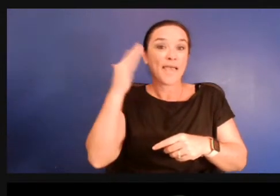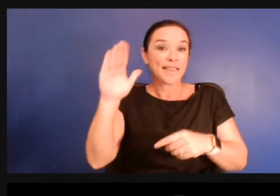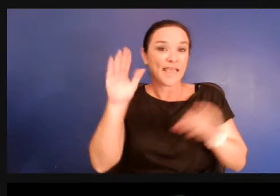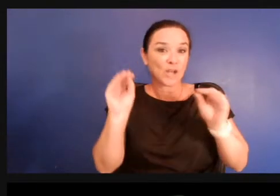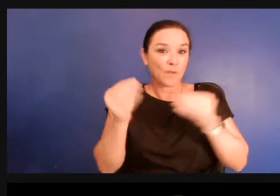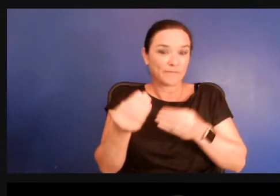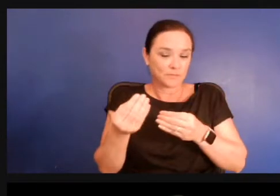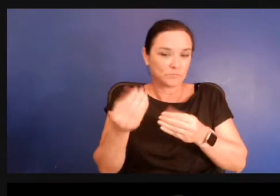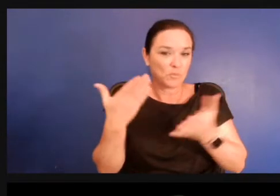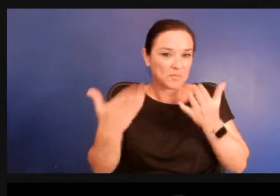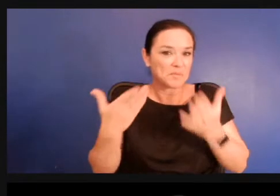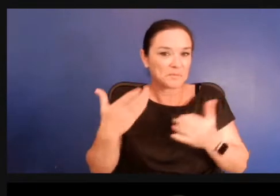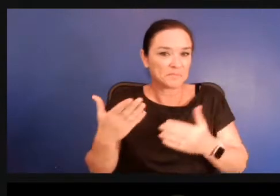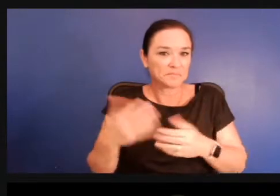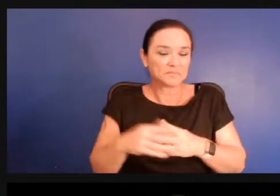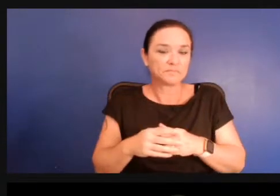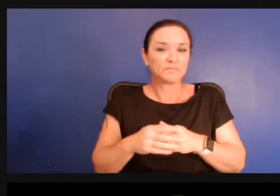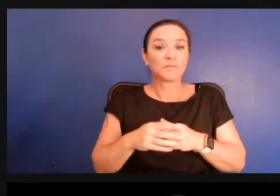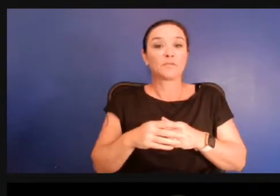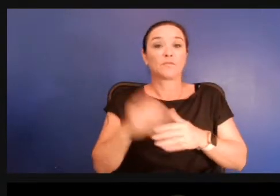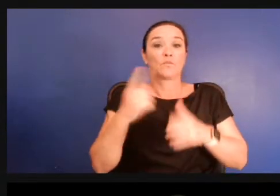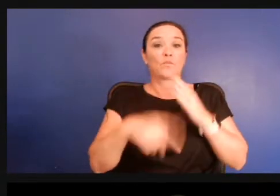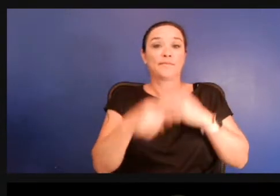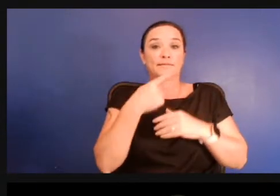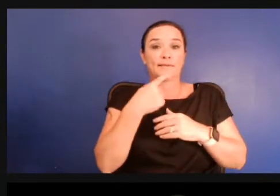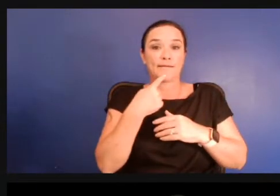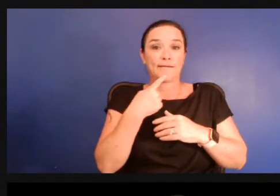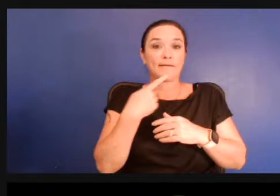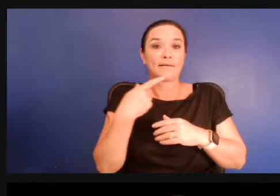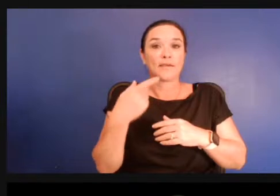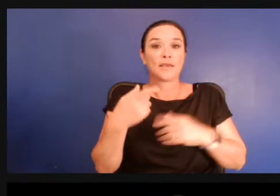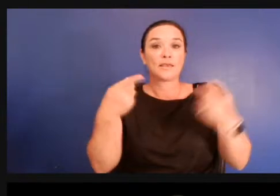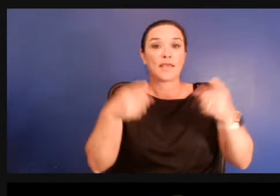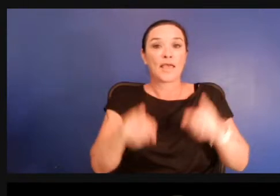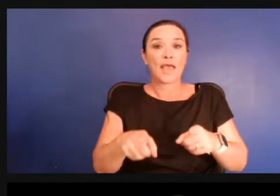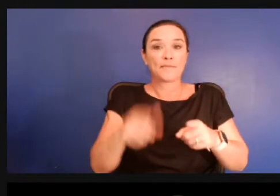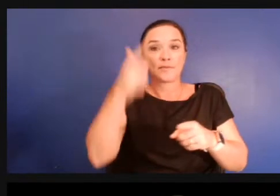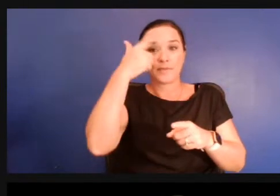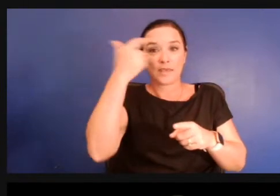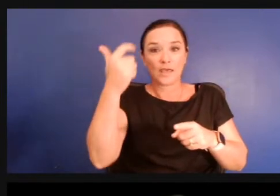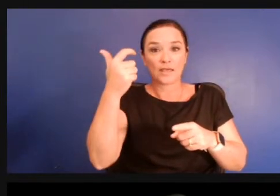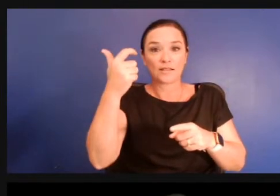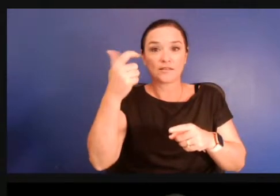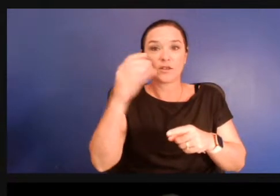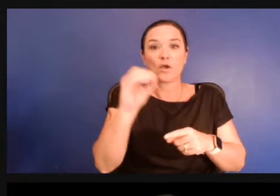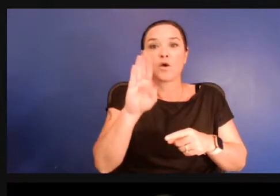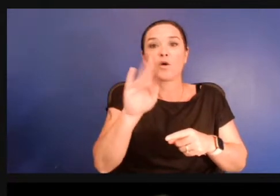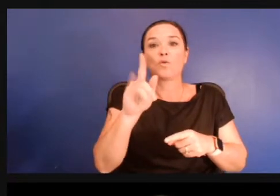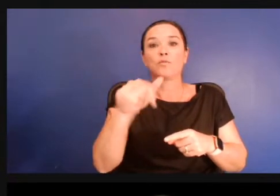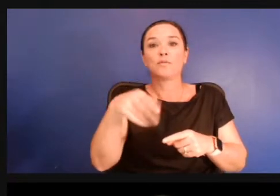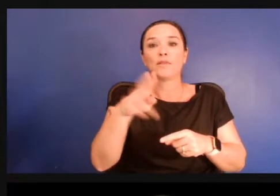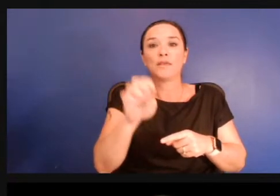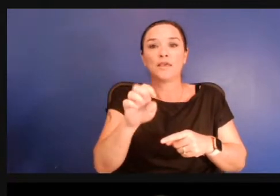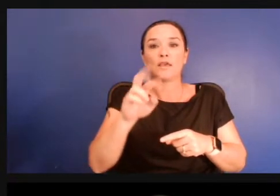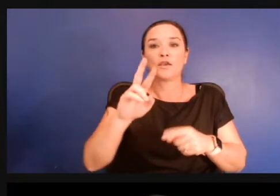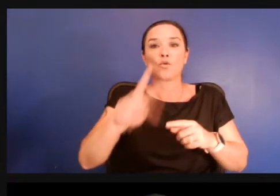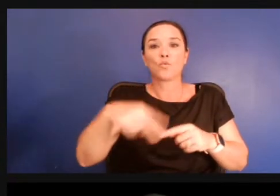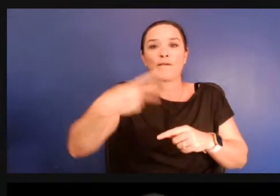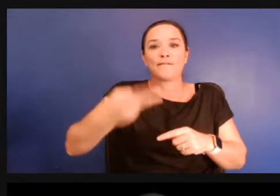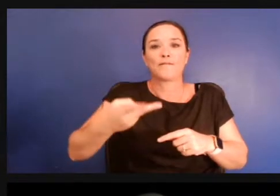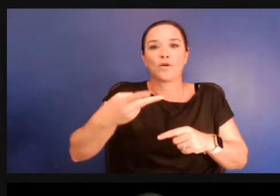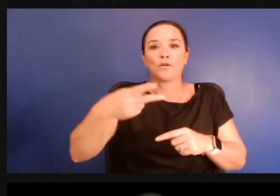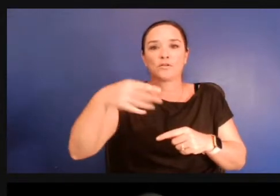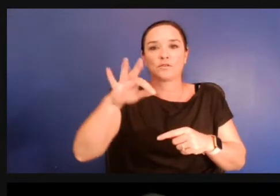here. And what they say is it occurred due to oblique reverse faulting. Right? That